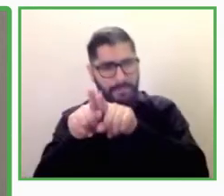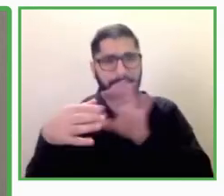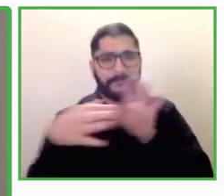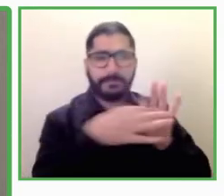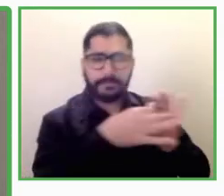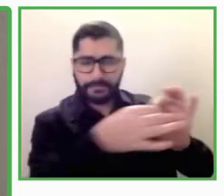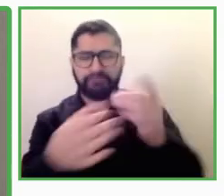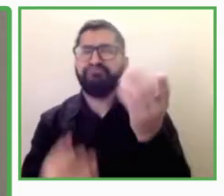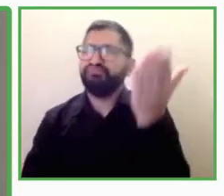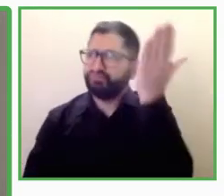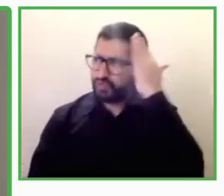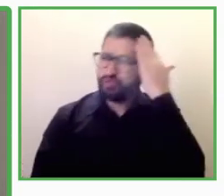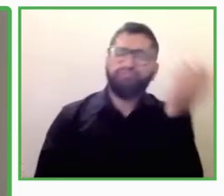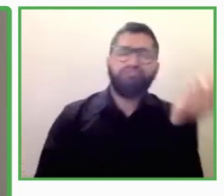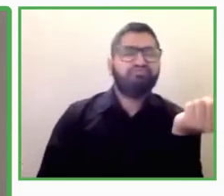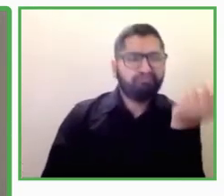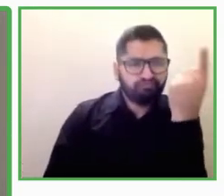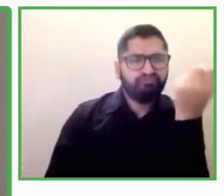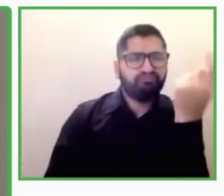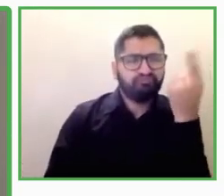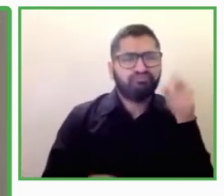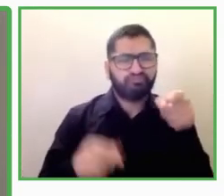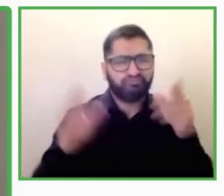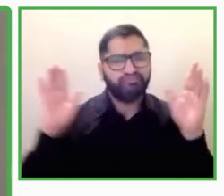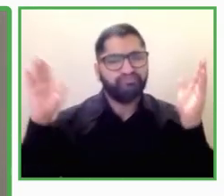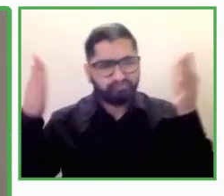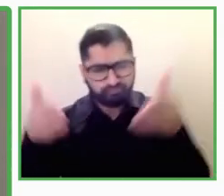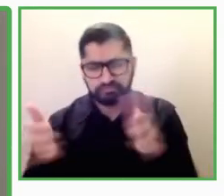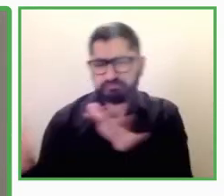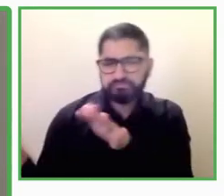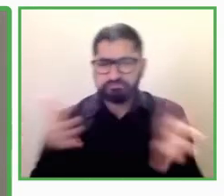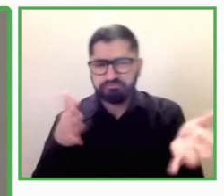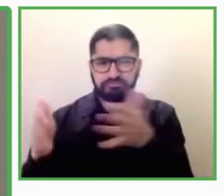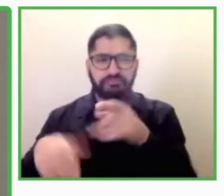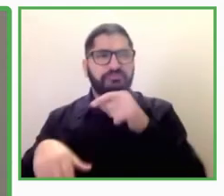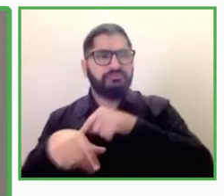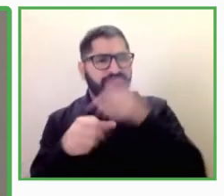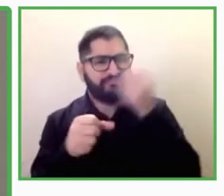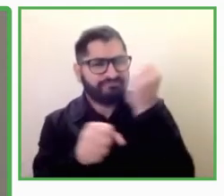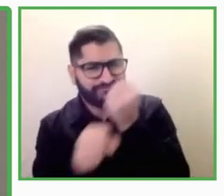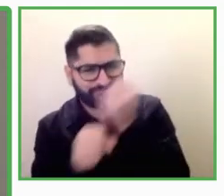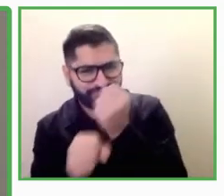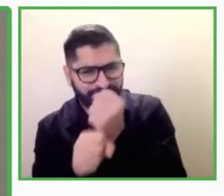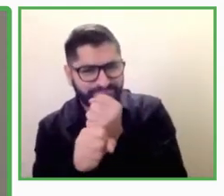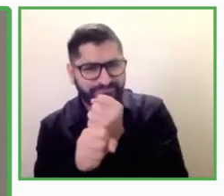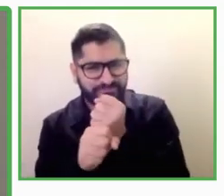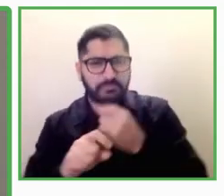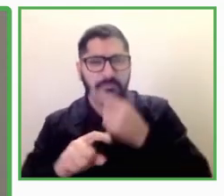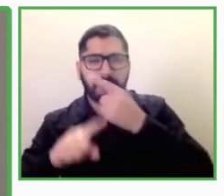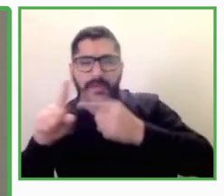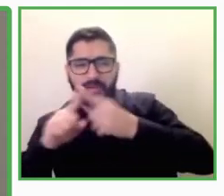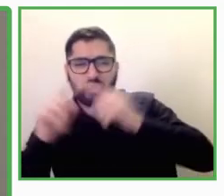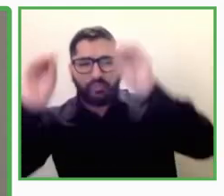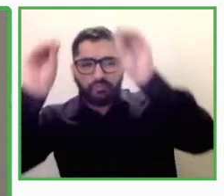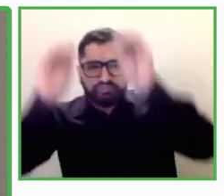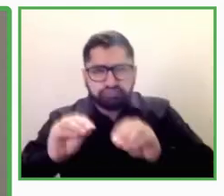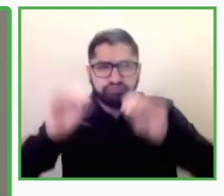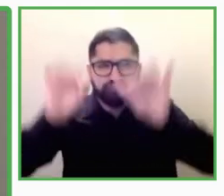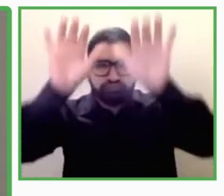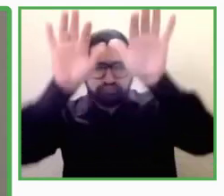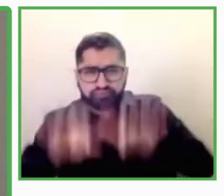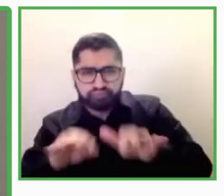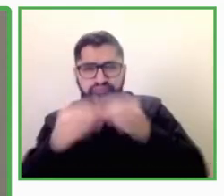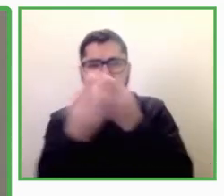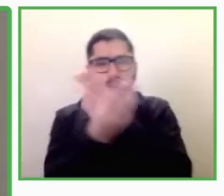improve intermediation systems for disabled people through digital technologies, create